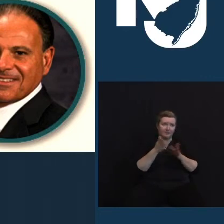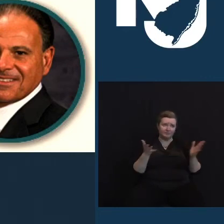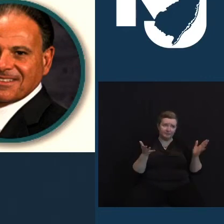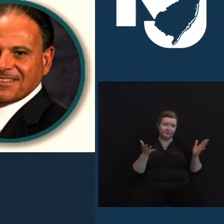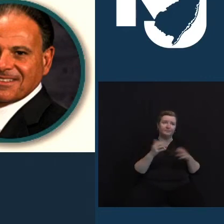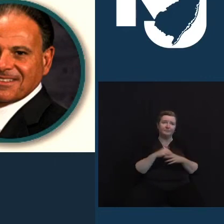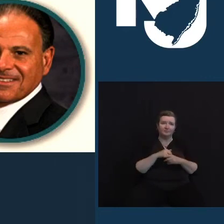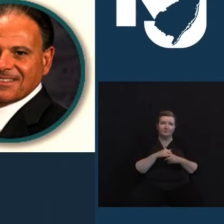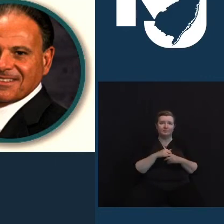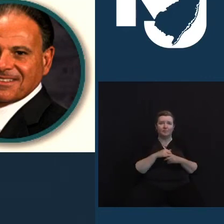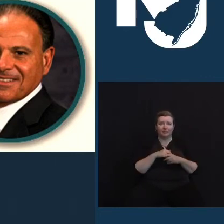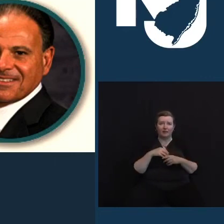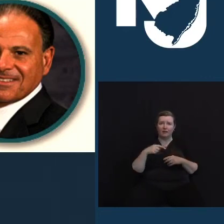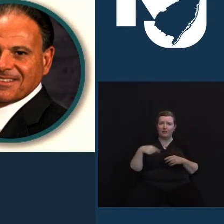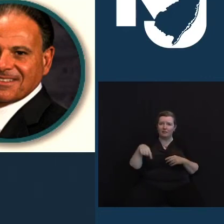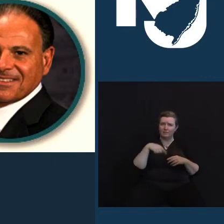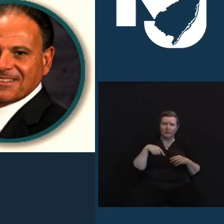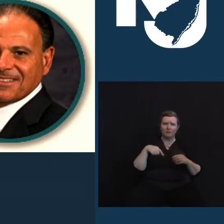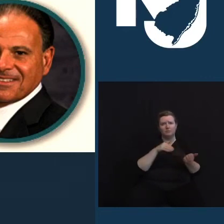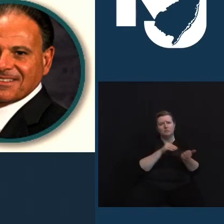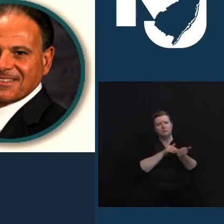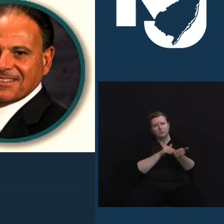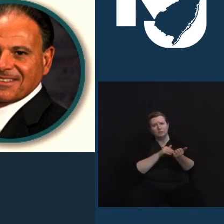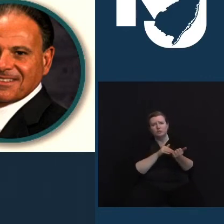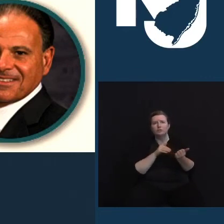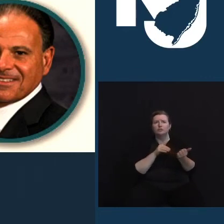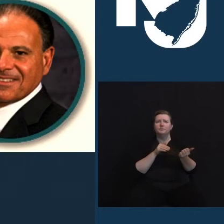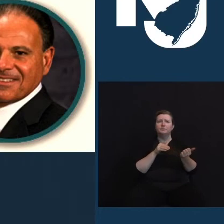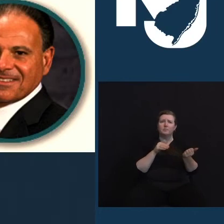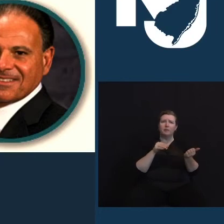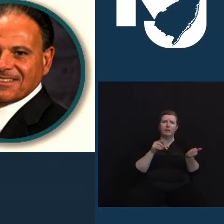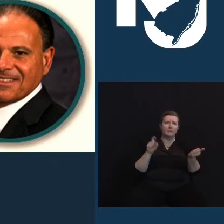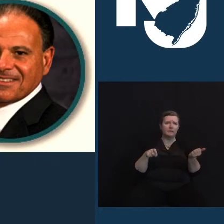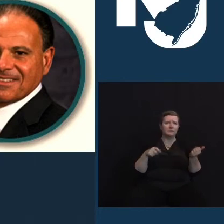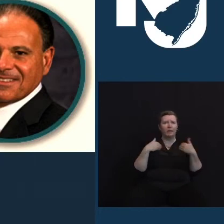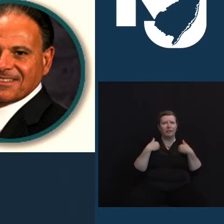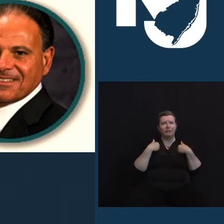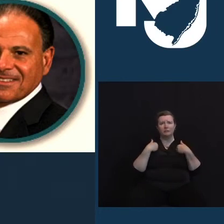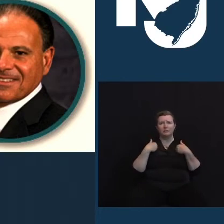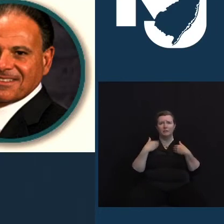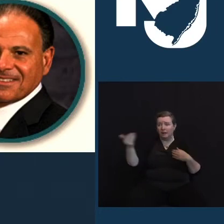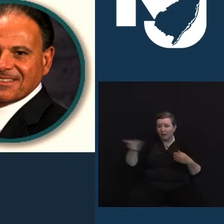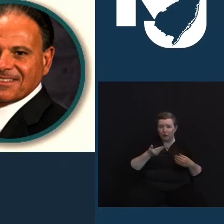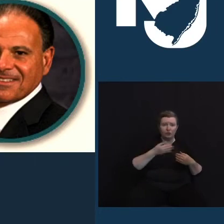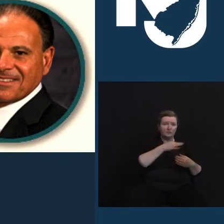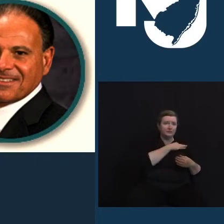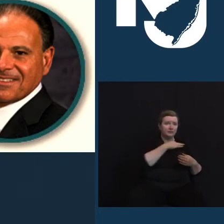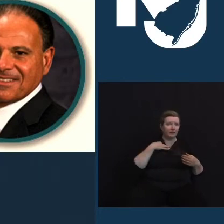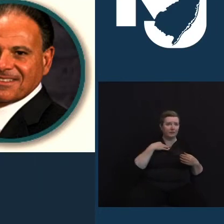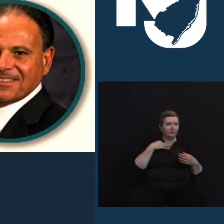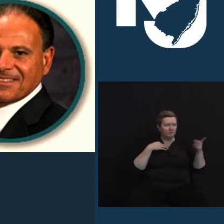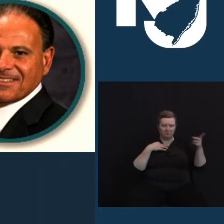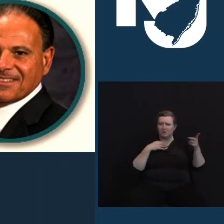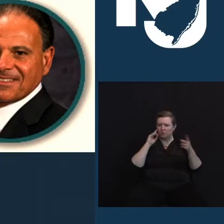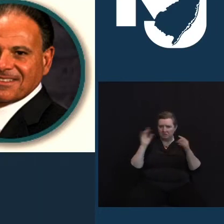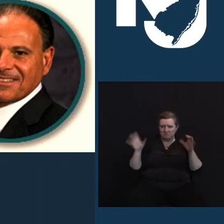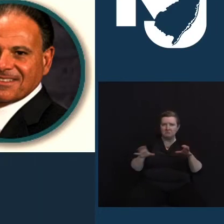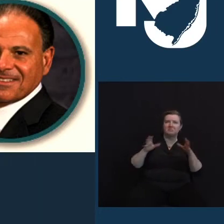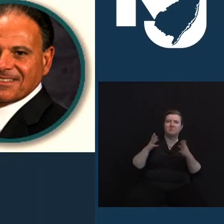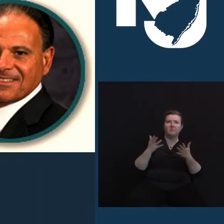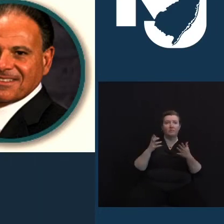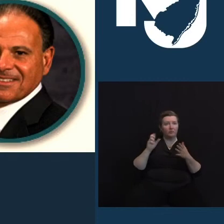burden of building your own middle and back office or engaging somebody like Fred who does it for you, which then frees you up to spend a